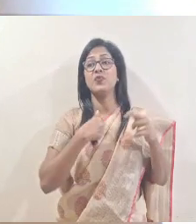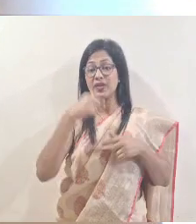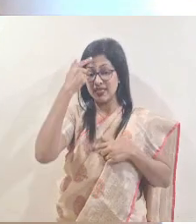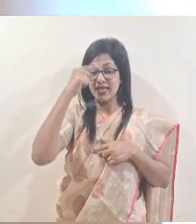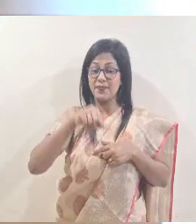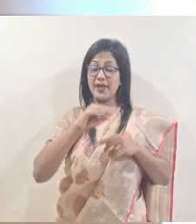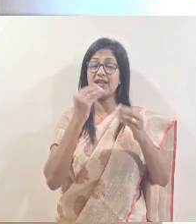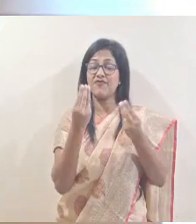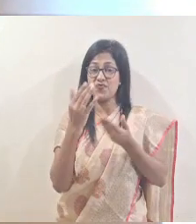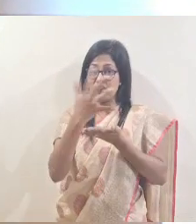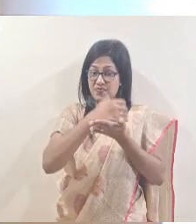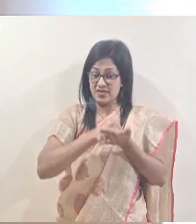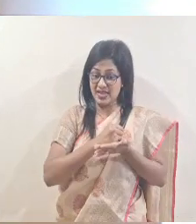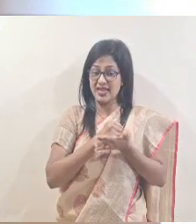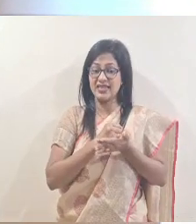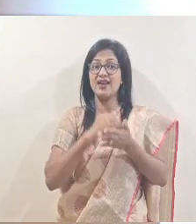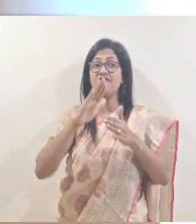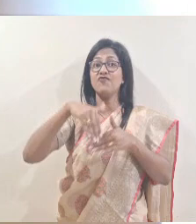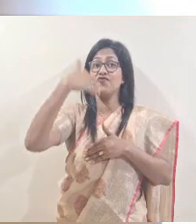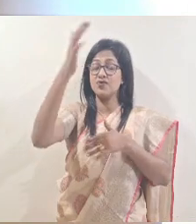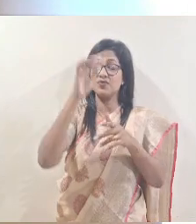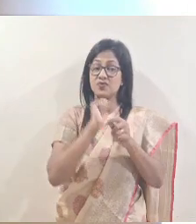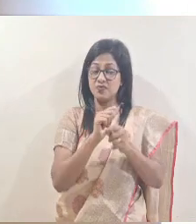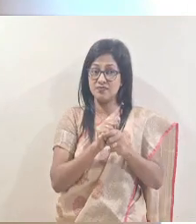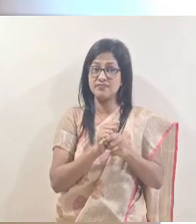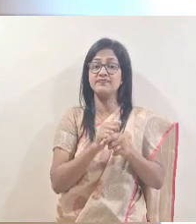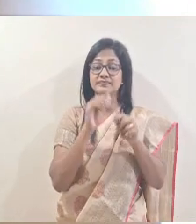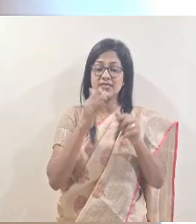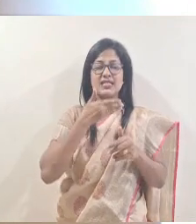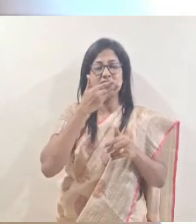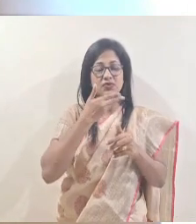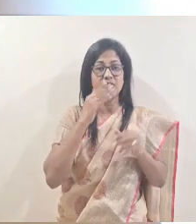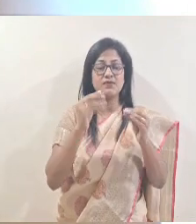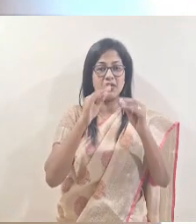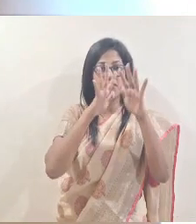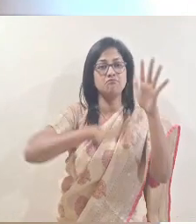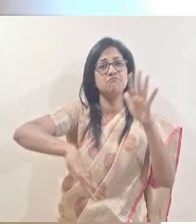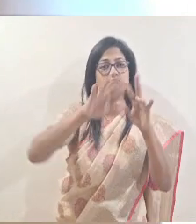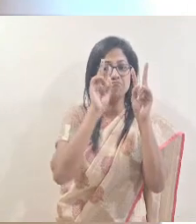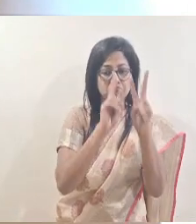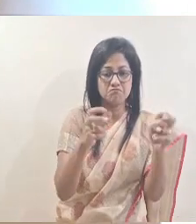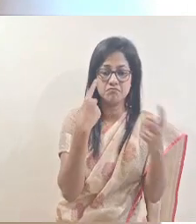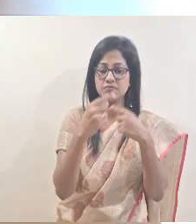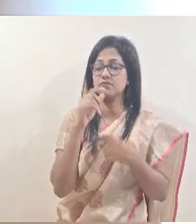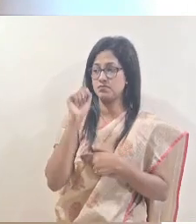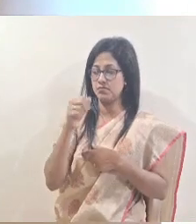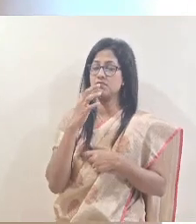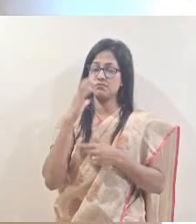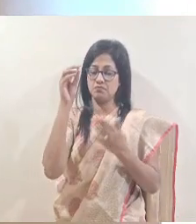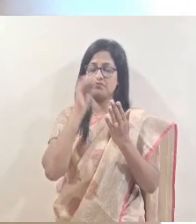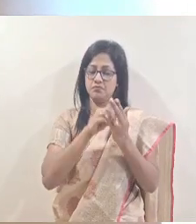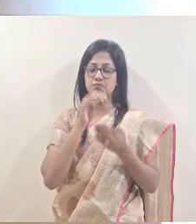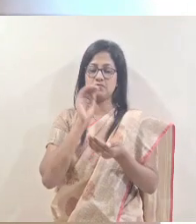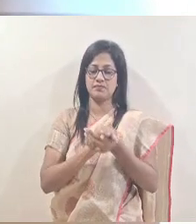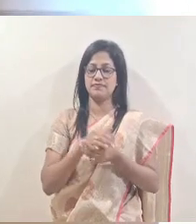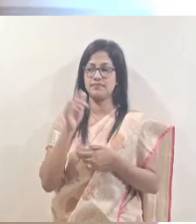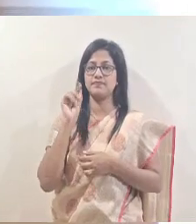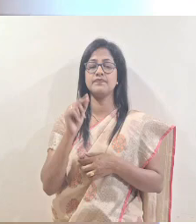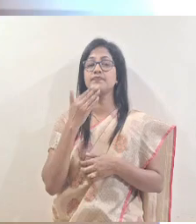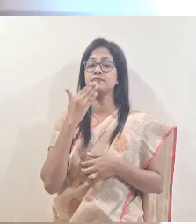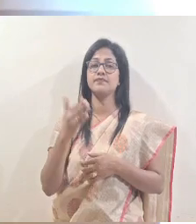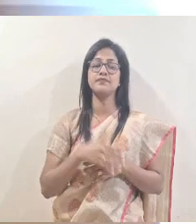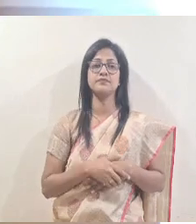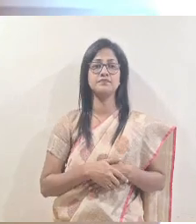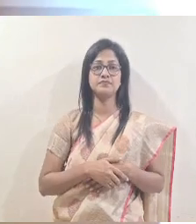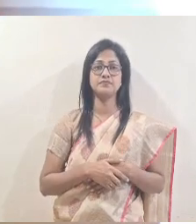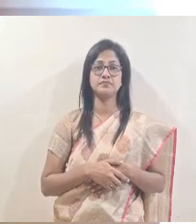So maybe a few data points as a future scope of work it's advisable to do that also. Is the sure. I would be considering that as well. Thank you.